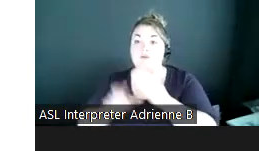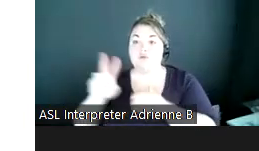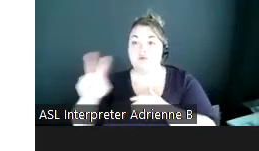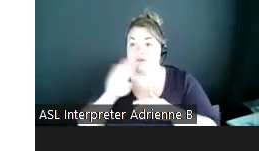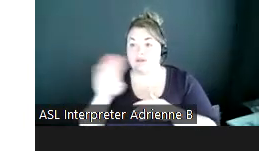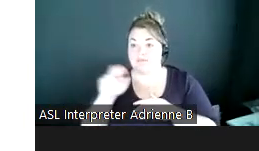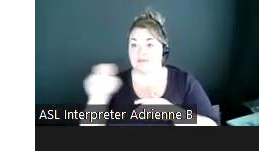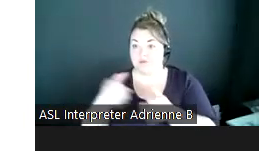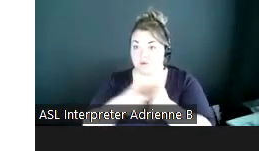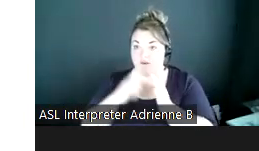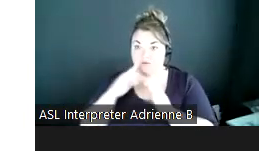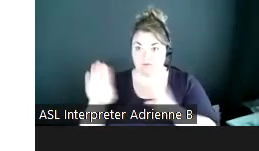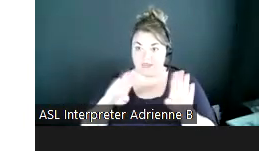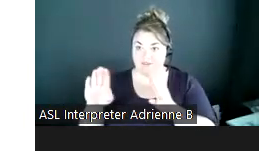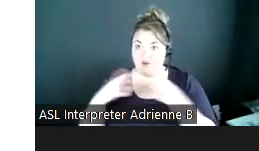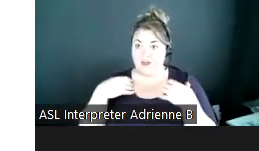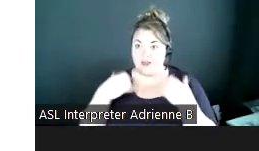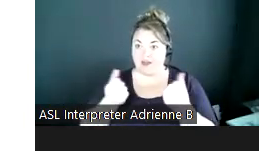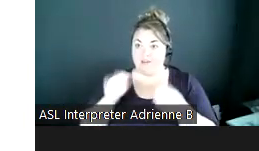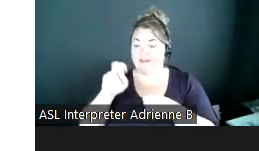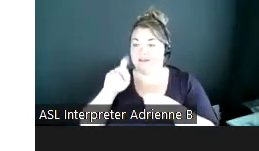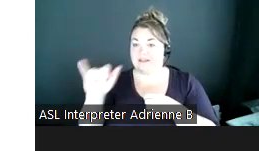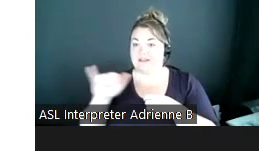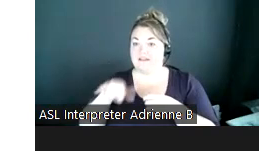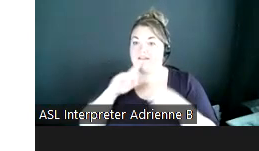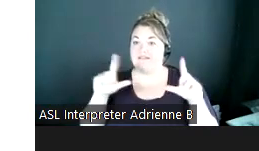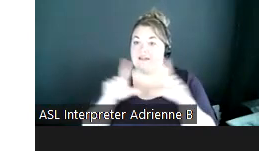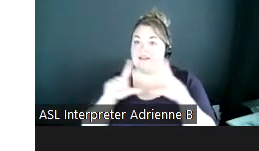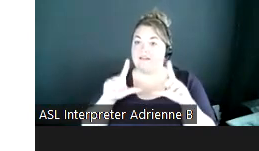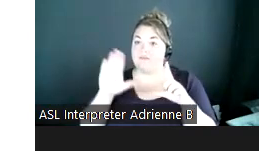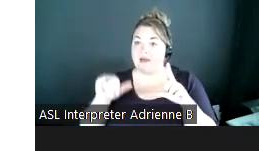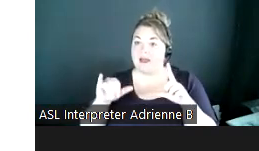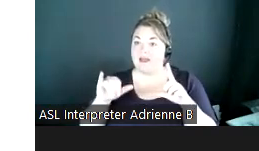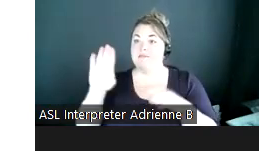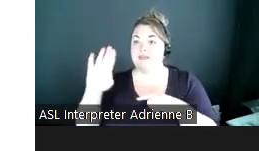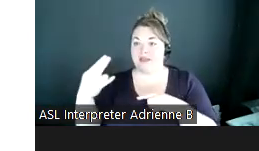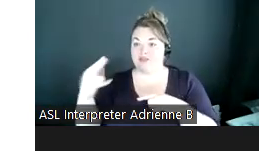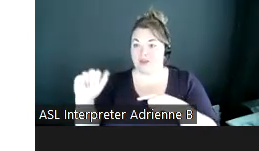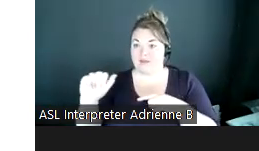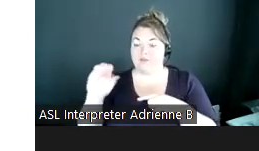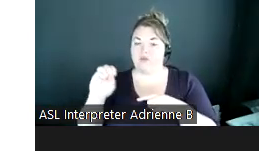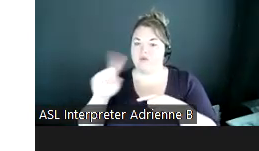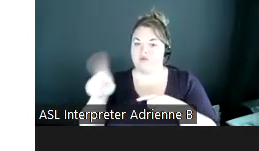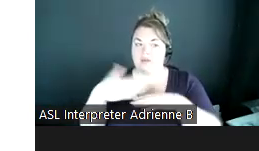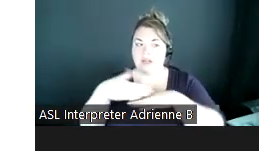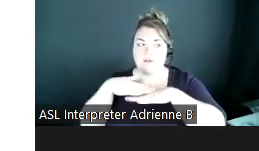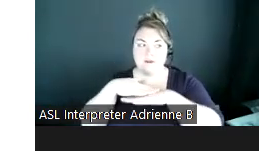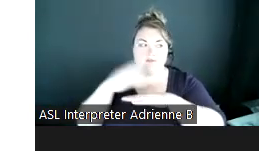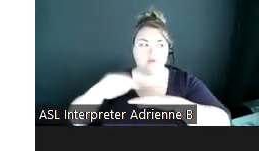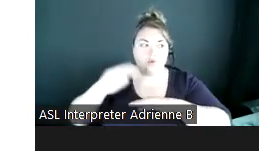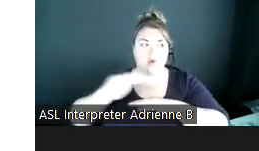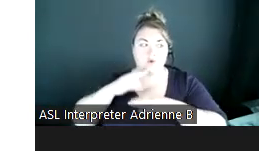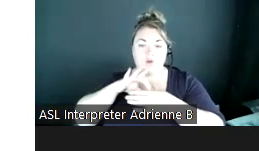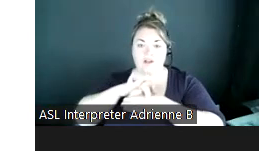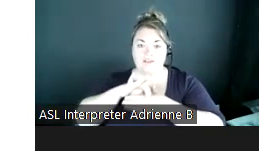requirements for a behavioral health entity that is licensed by the BHA. So just for a little bit of historical context,